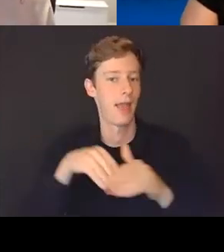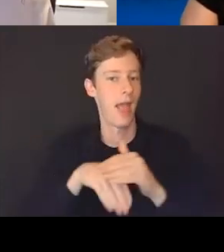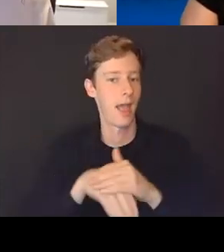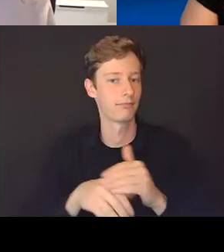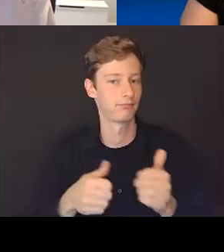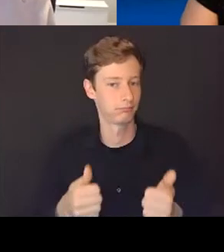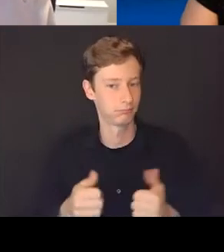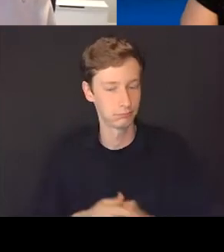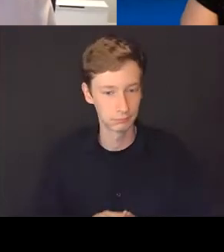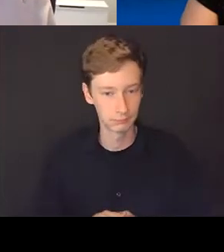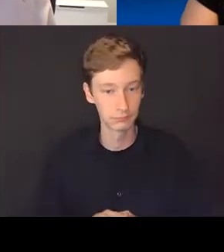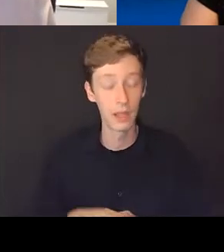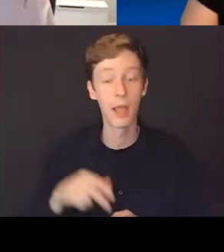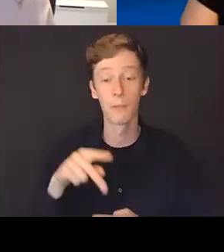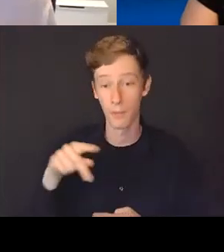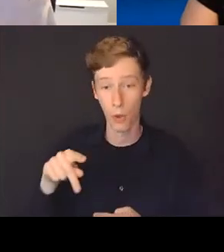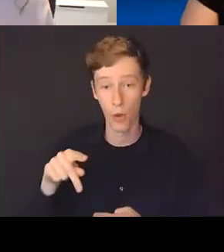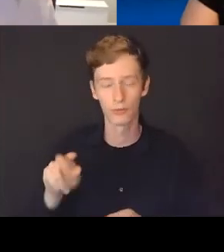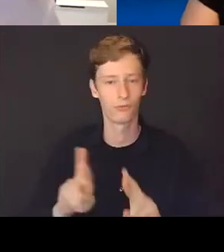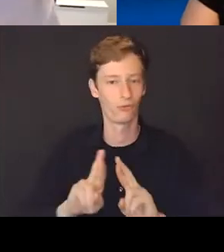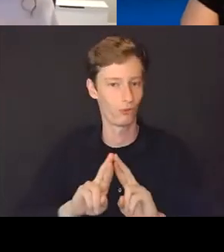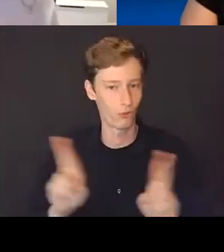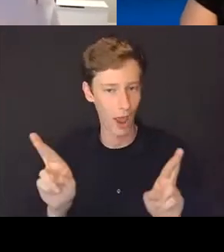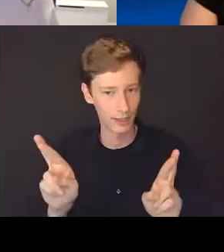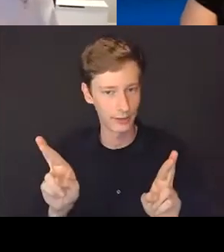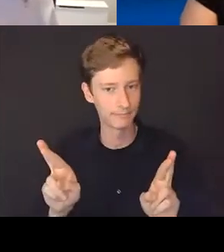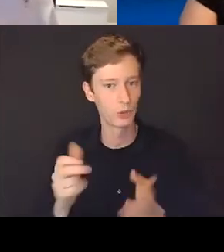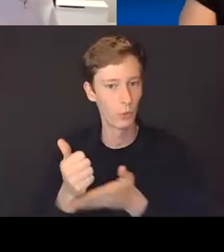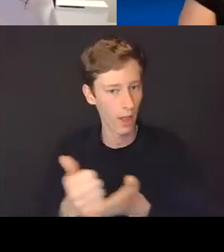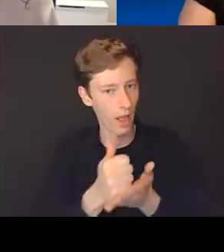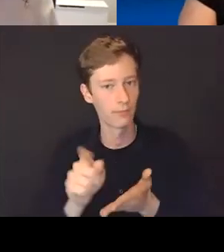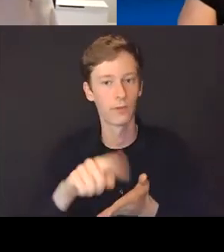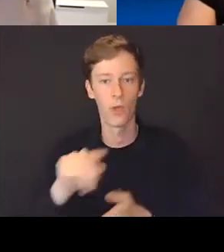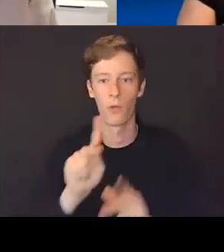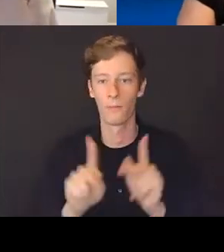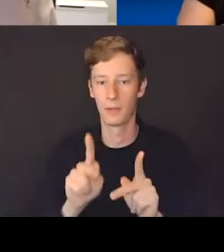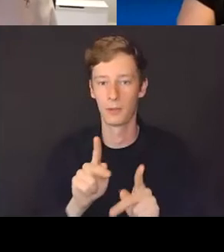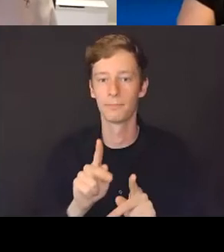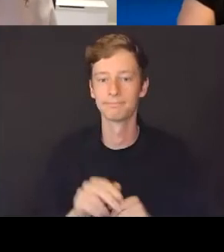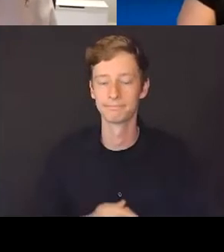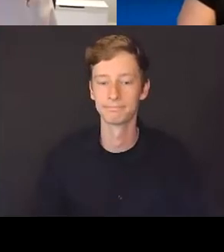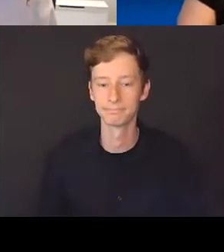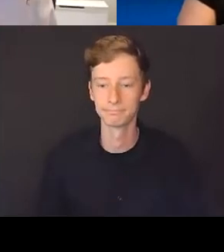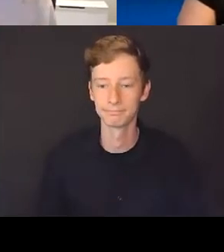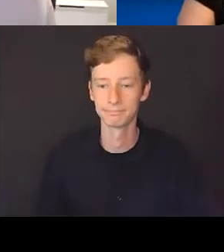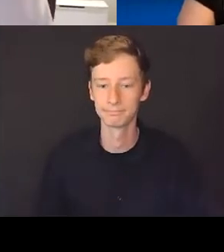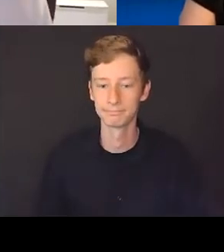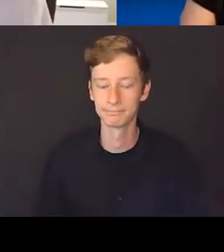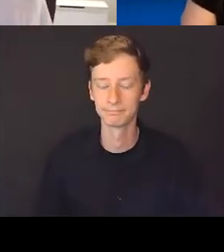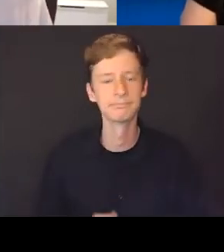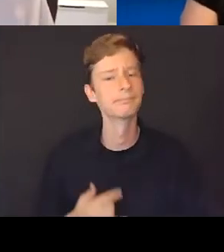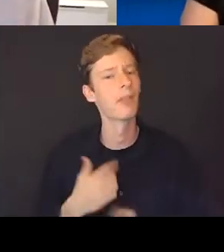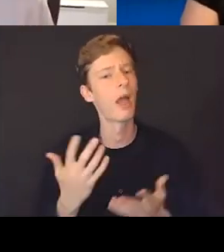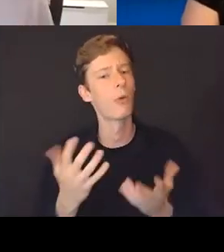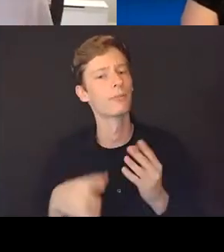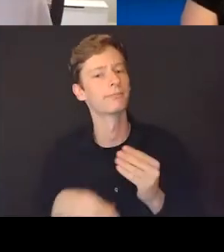prepared to meet the needs of patients. And I want to talk to kind of expand on a little bit of just what was